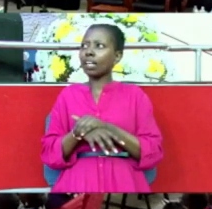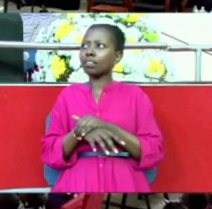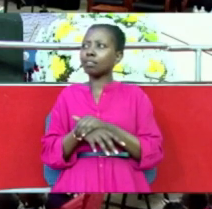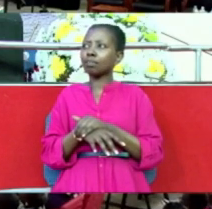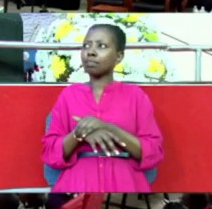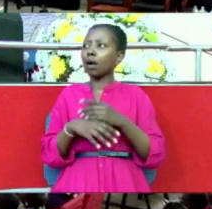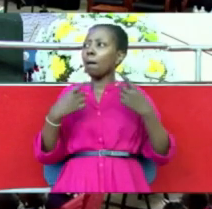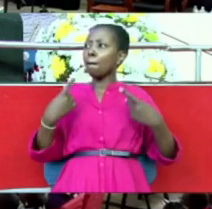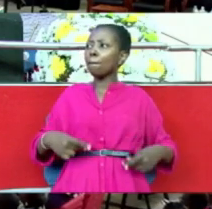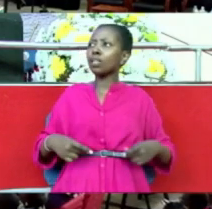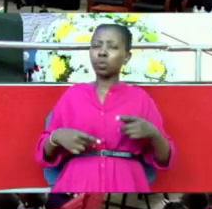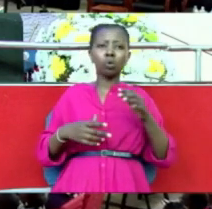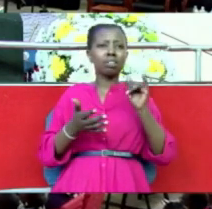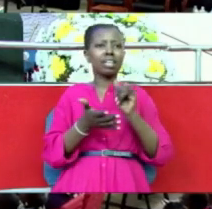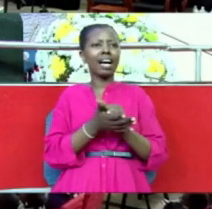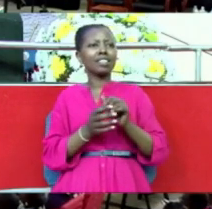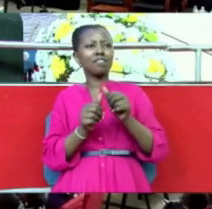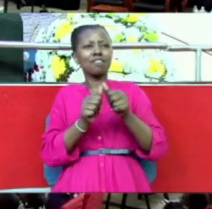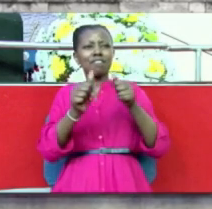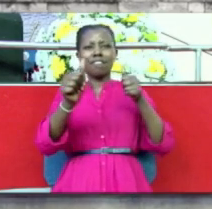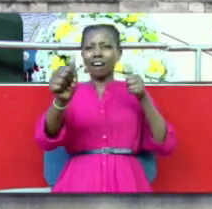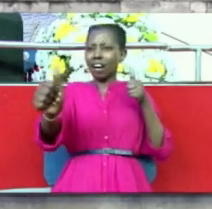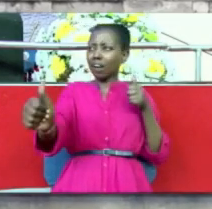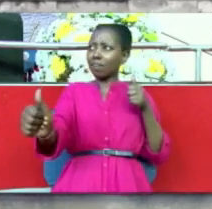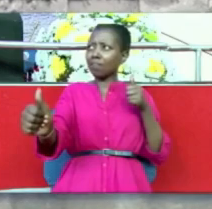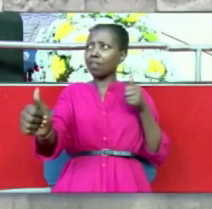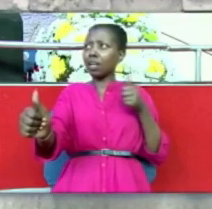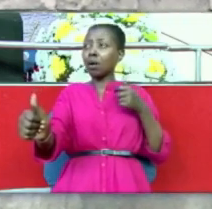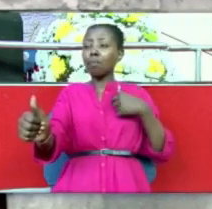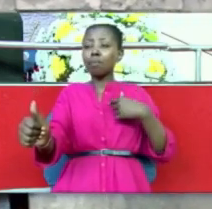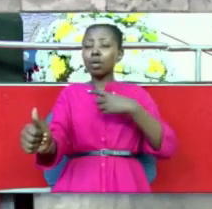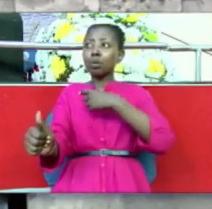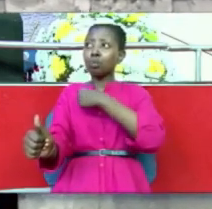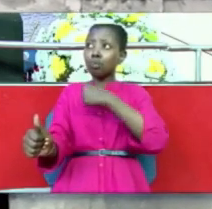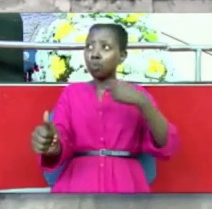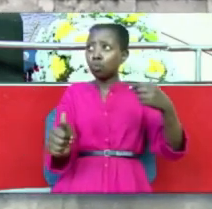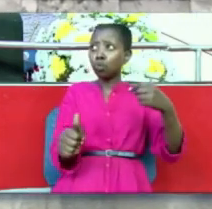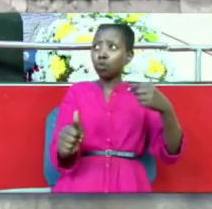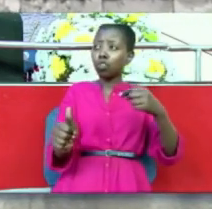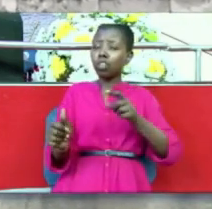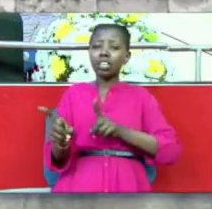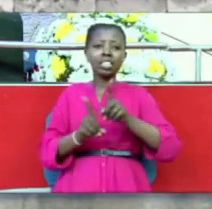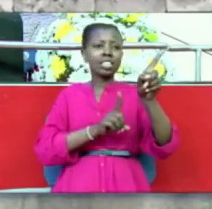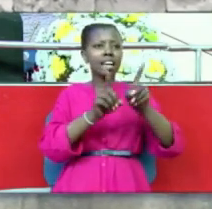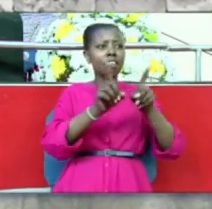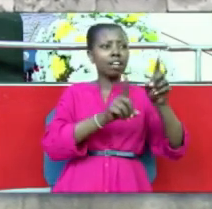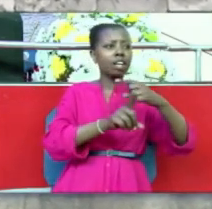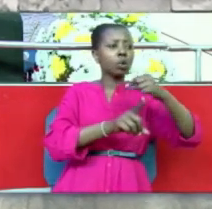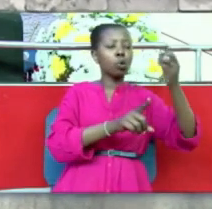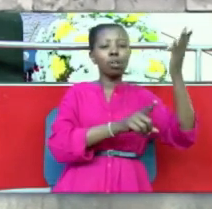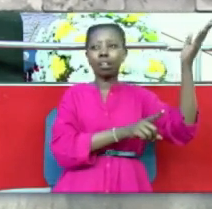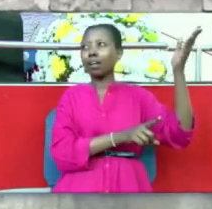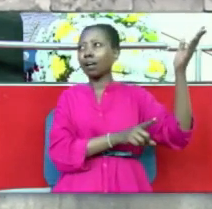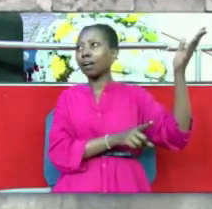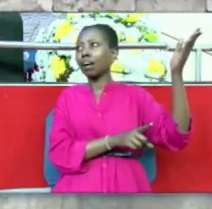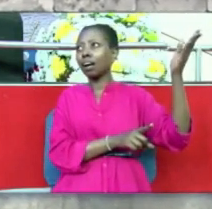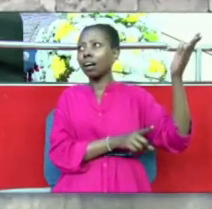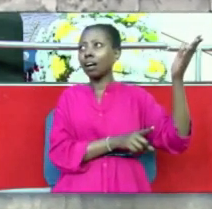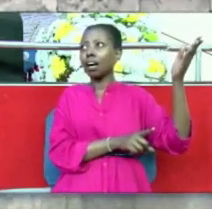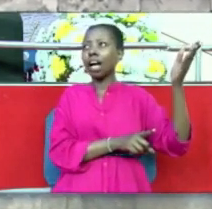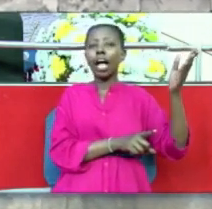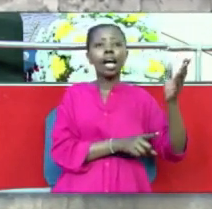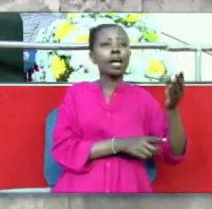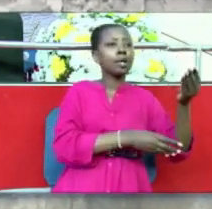nikasikia yuko Virginia kule beach huko. Nikatoka kule na nikatafuta mtu wa pick up. Nikaenda nikamnunua